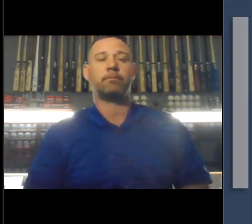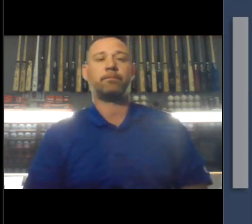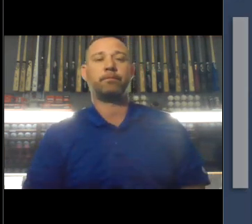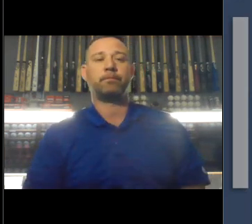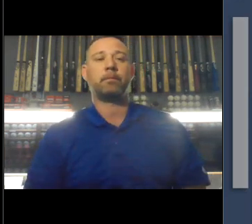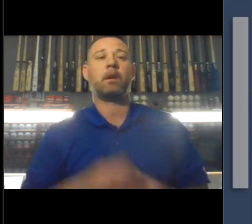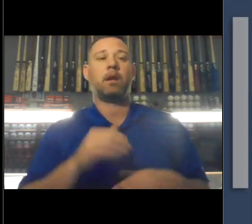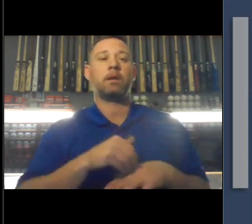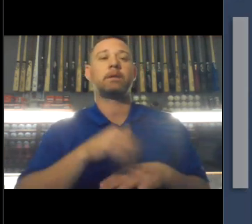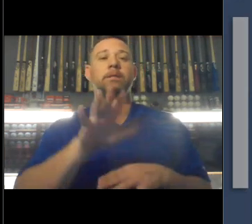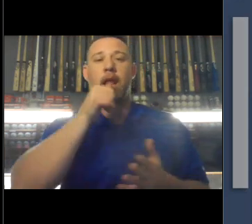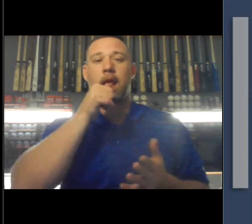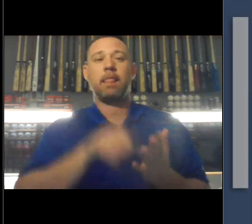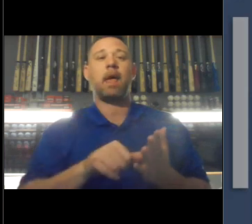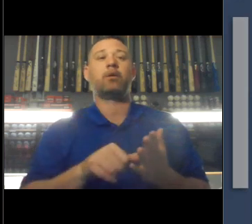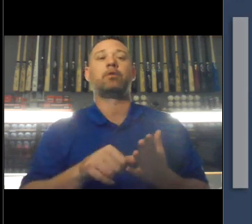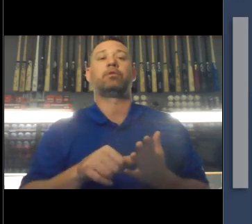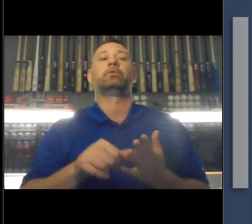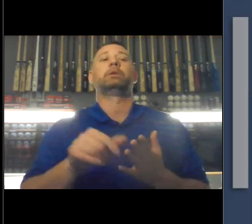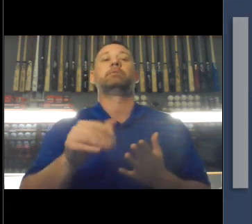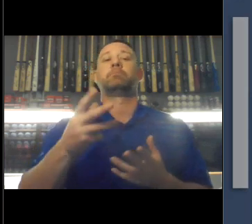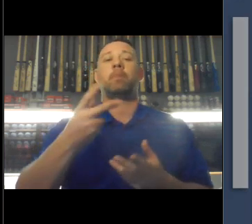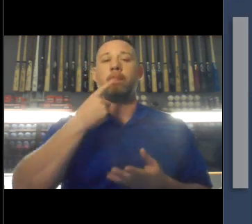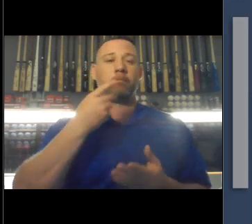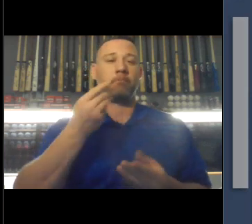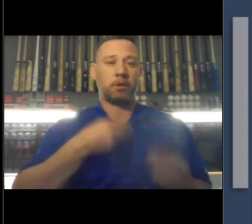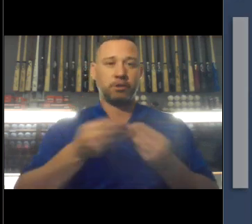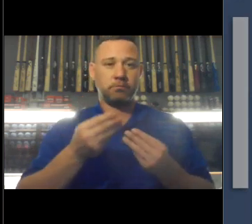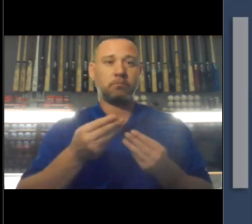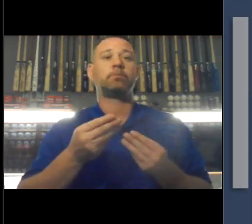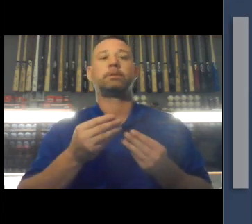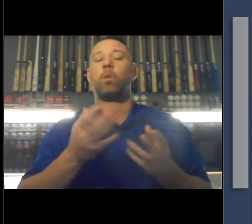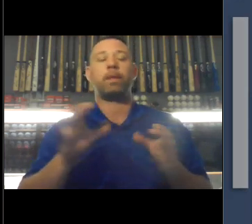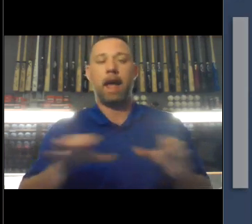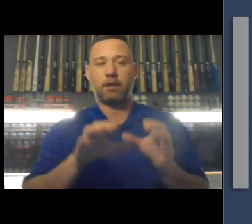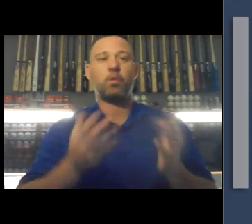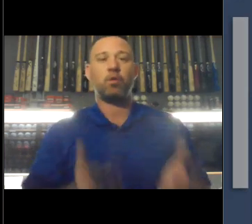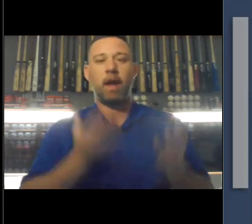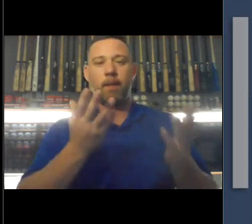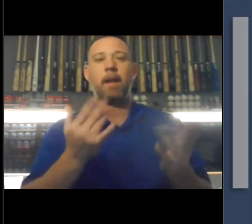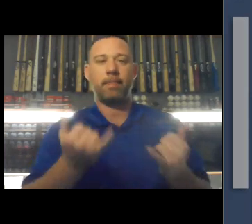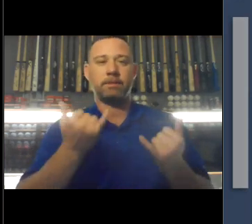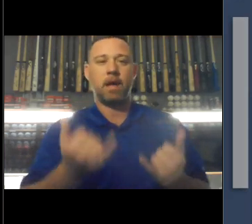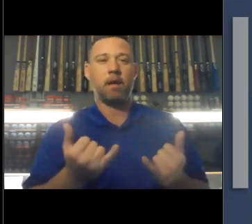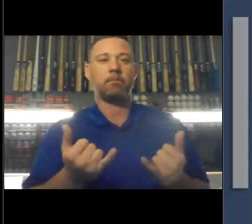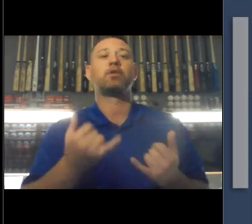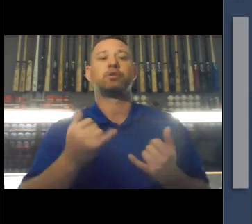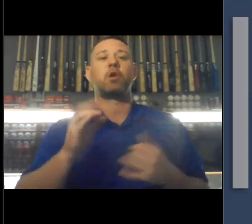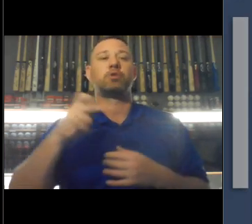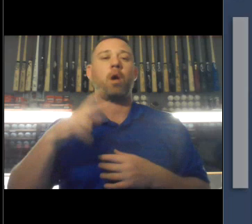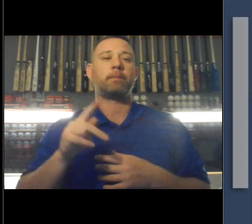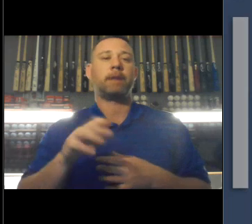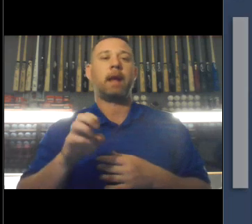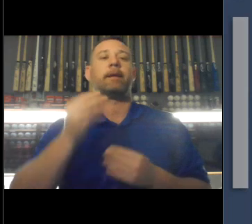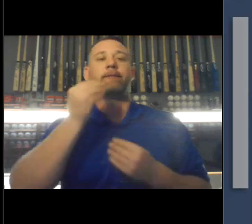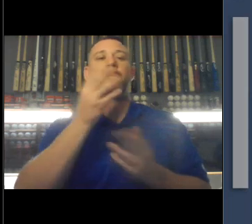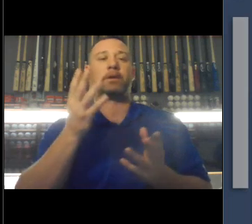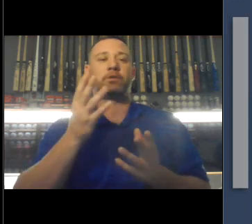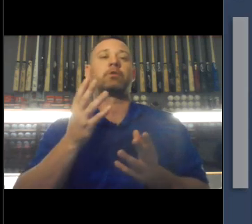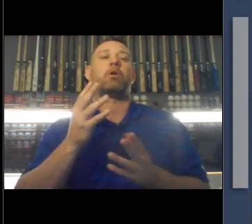Sending this letter regarding the budget is the only action staff are recommending at this time, but there's also updated information on the status of